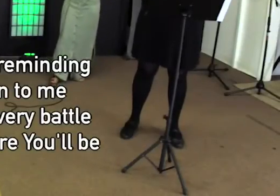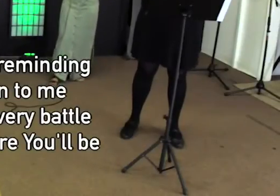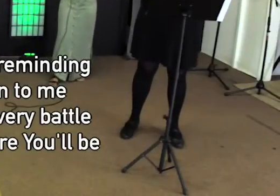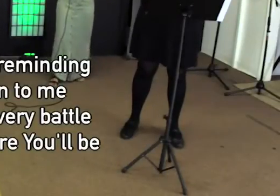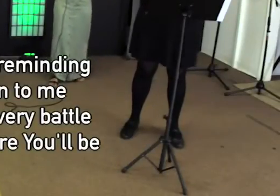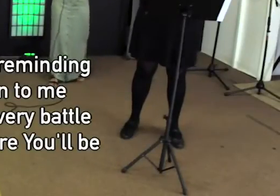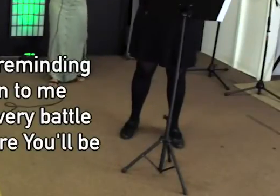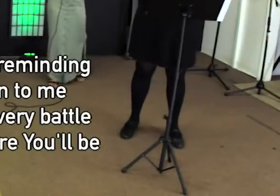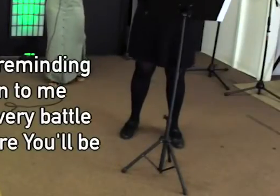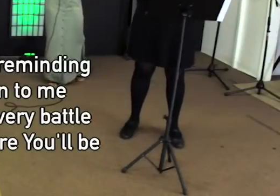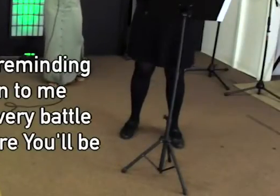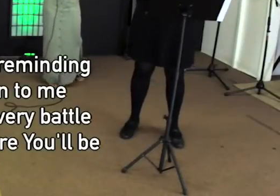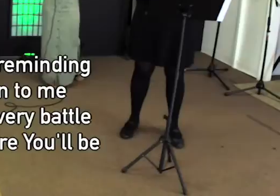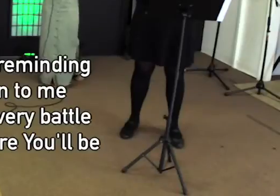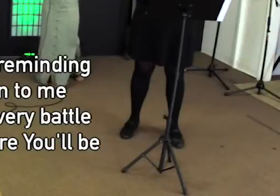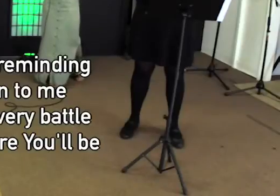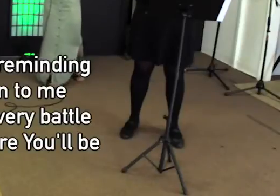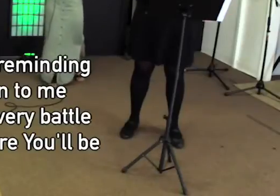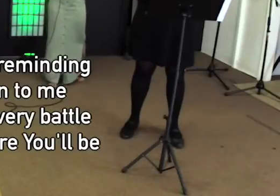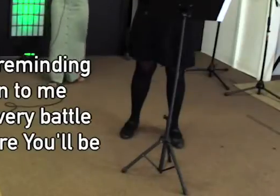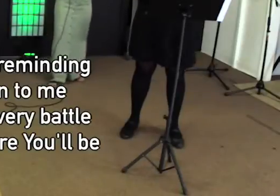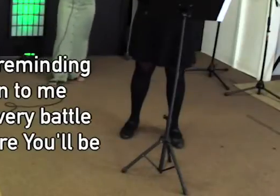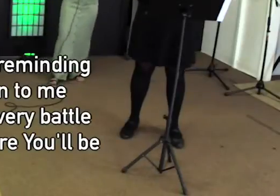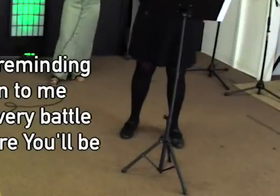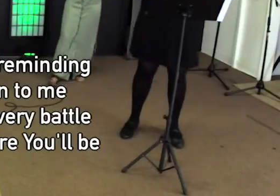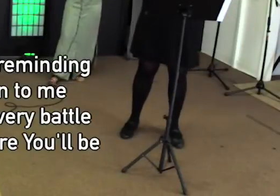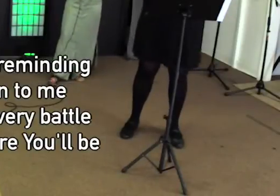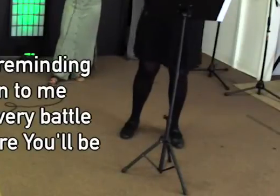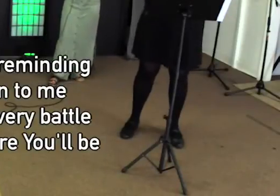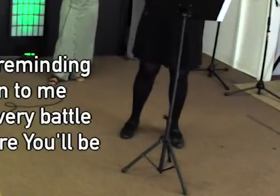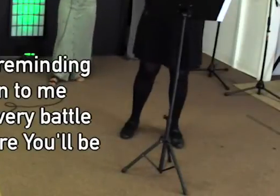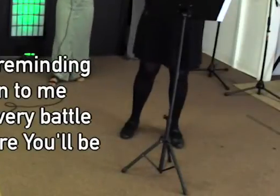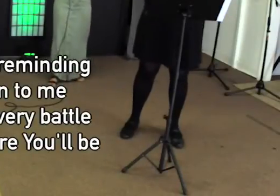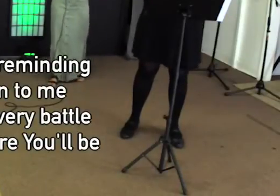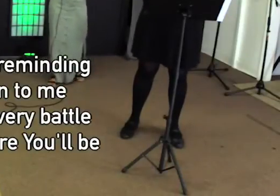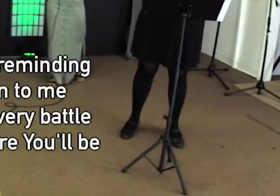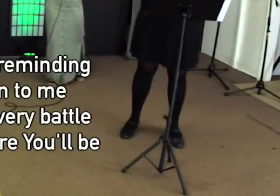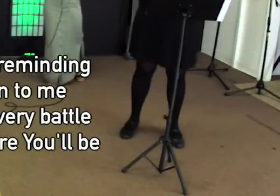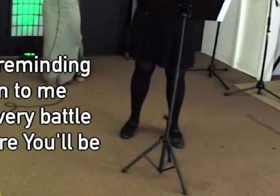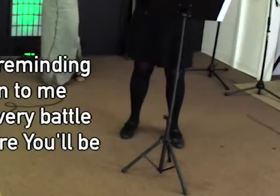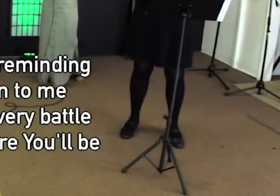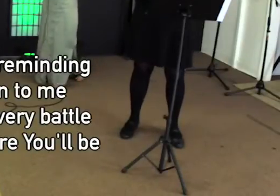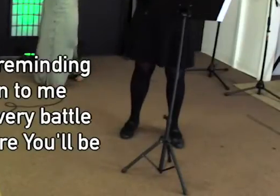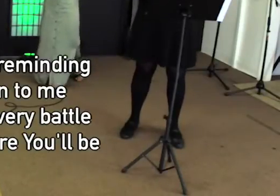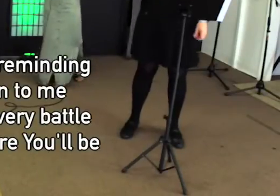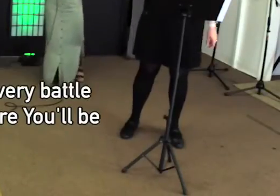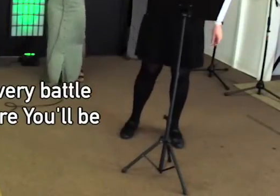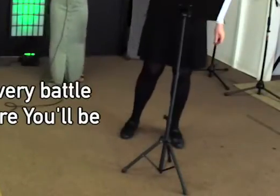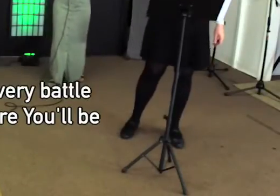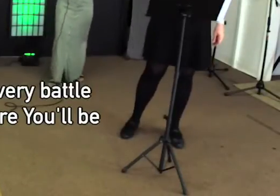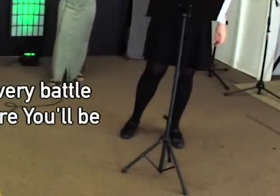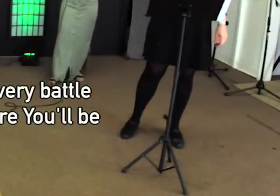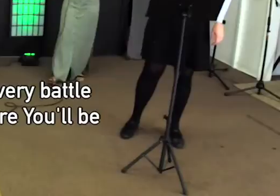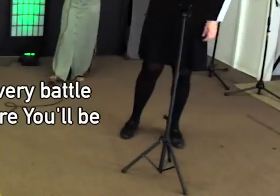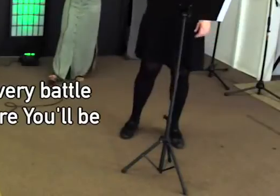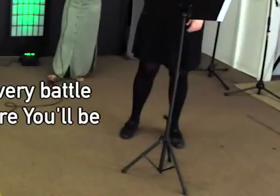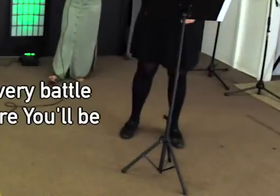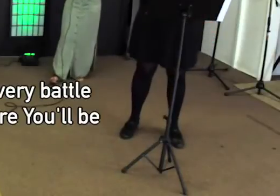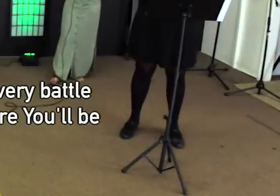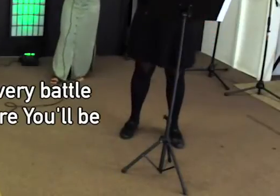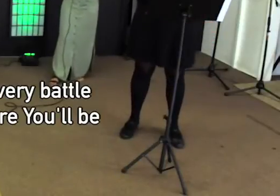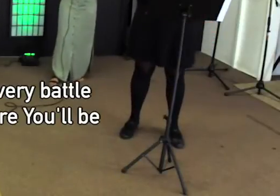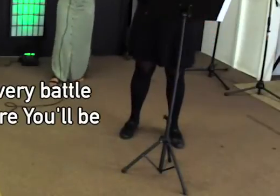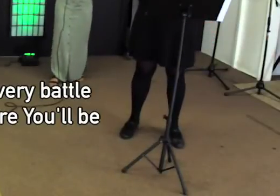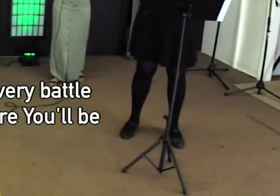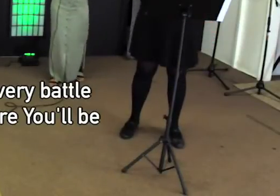the joy come in every battle, cause I know that's where you'll be. Count the joy come